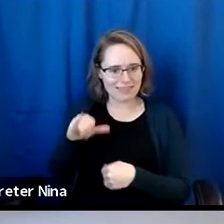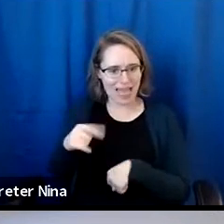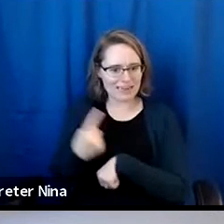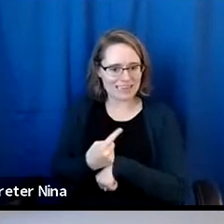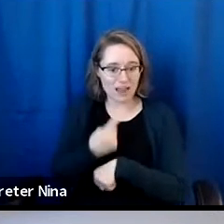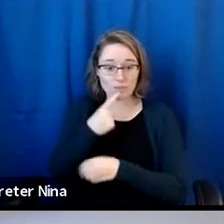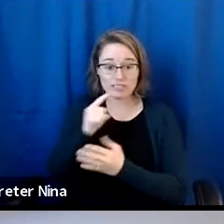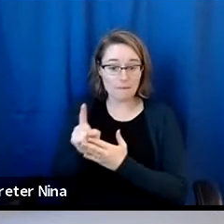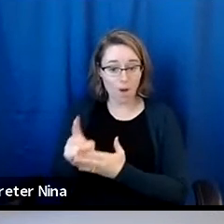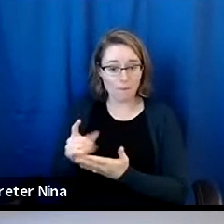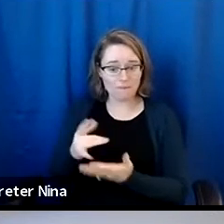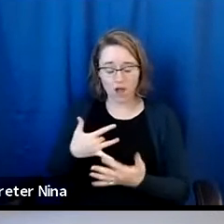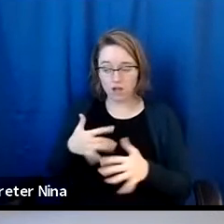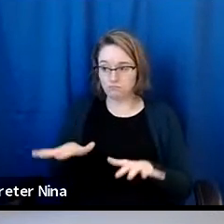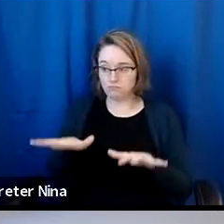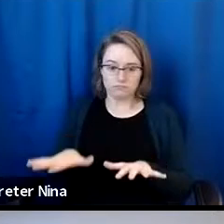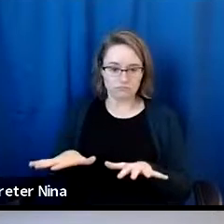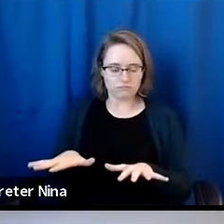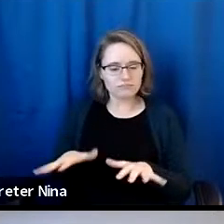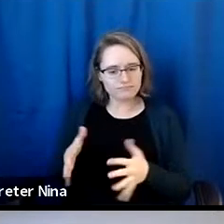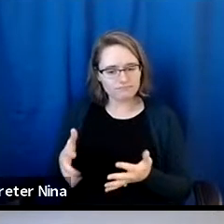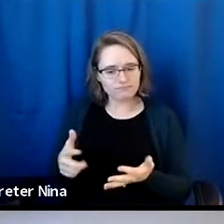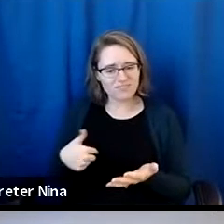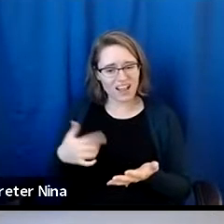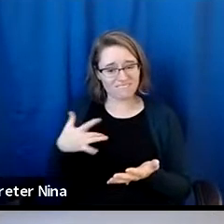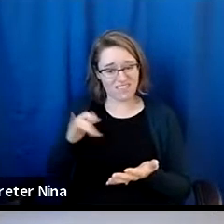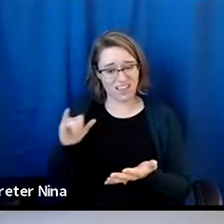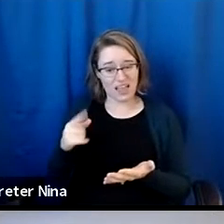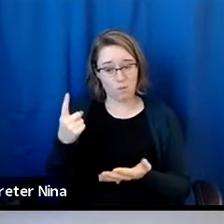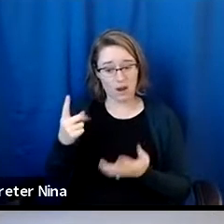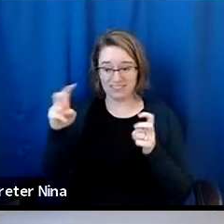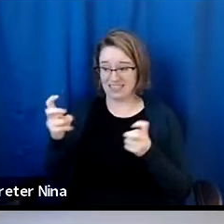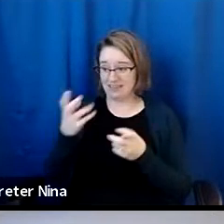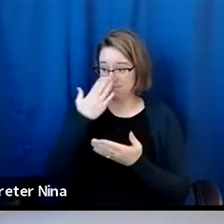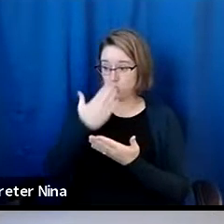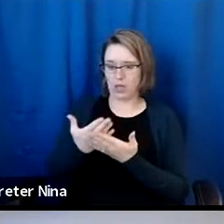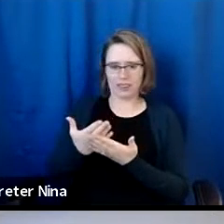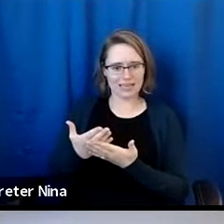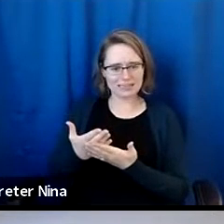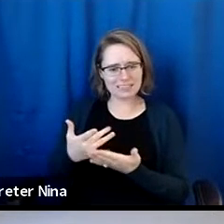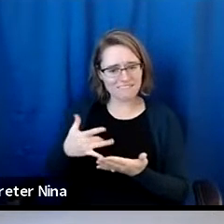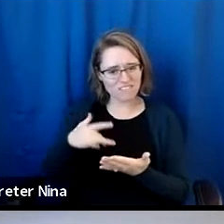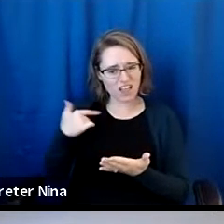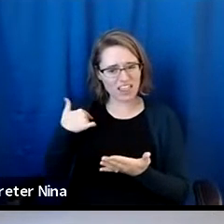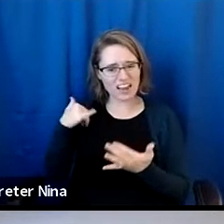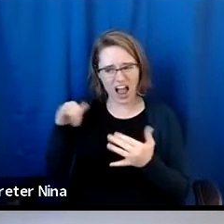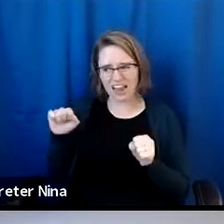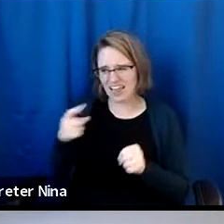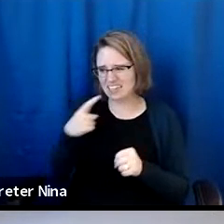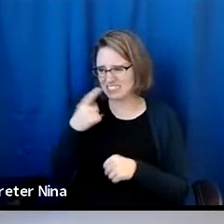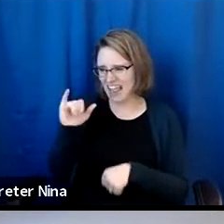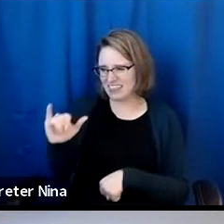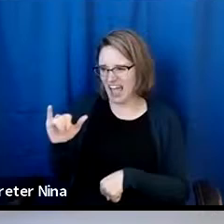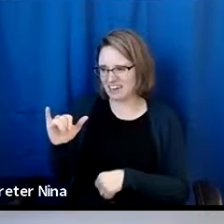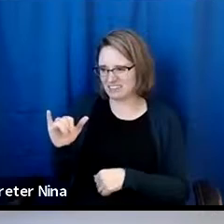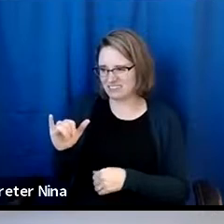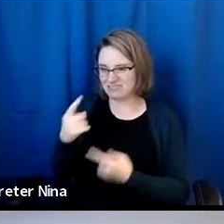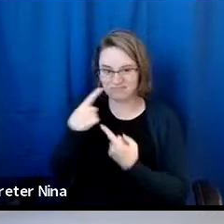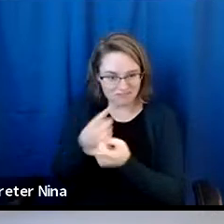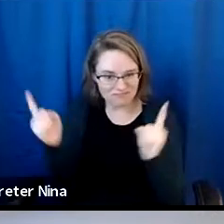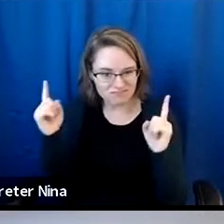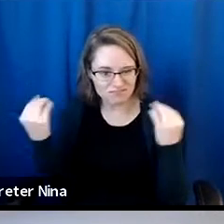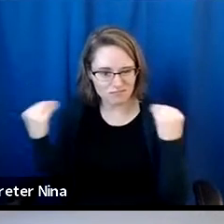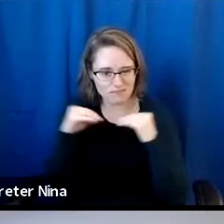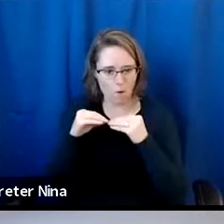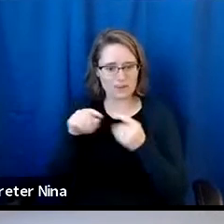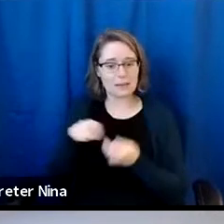moment where she just needed. And I feel like one of the good things is that I feel like I can actually say that out loud more, particularly